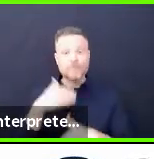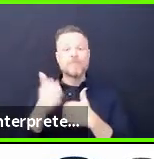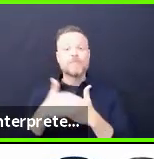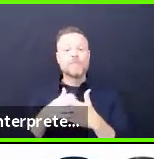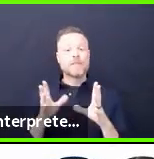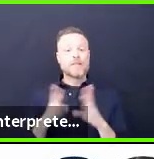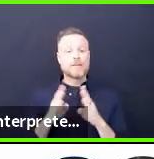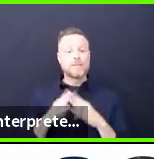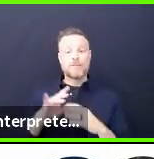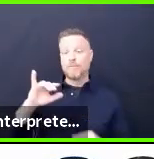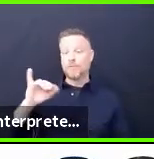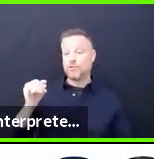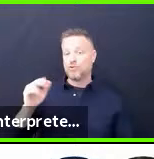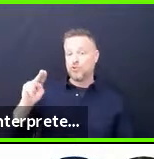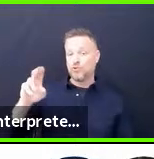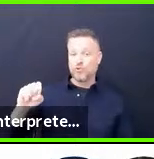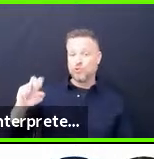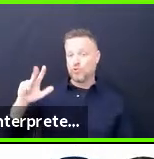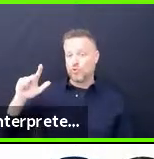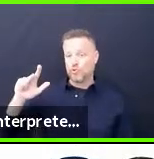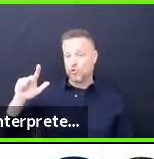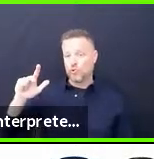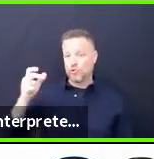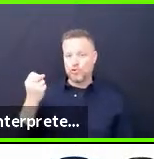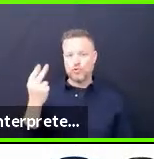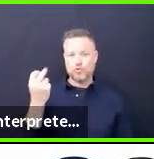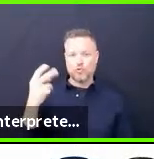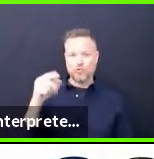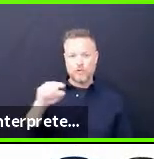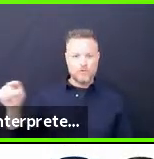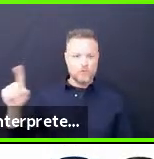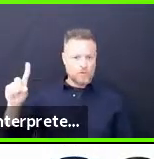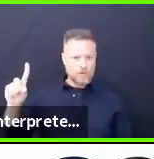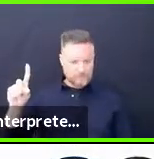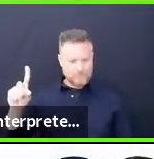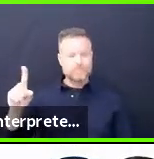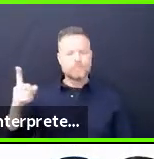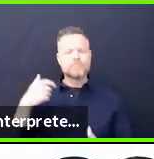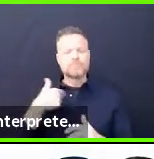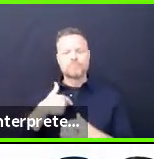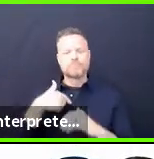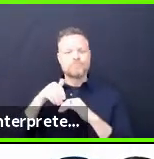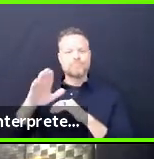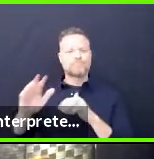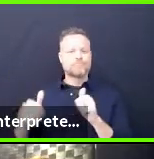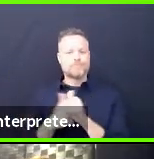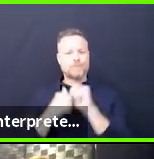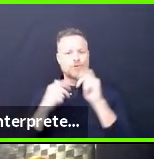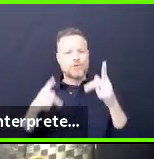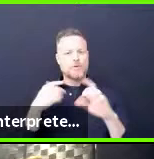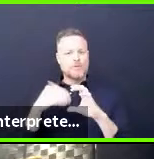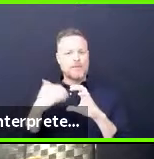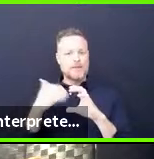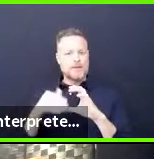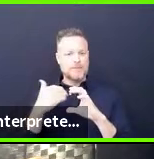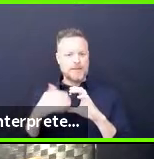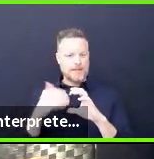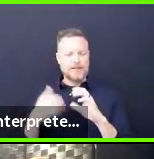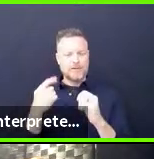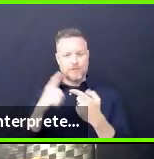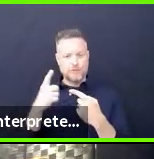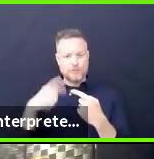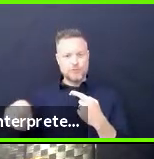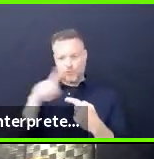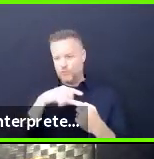be June 23rd from 12 to 1 p.m. We're going to send a follow-up email with notes from today's meeting,